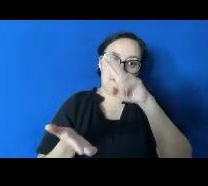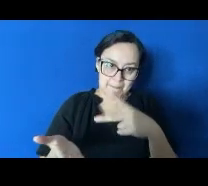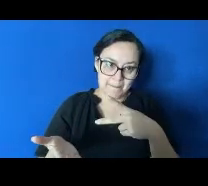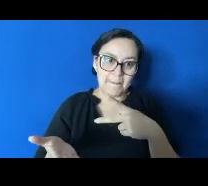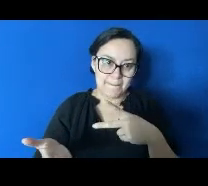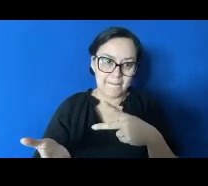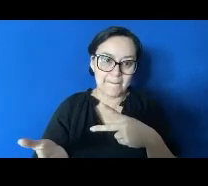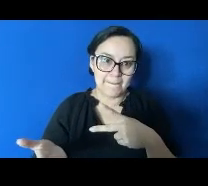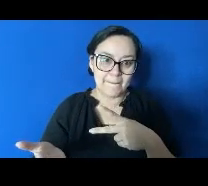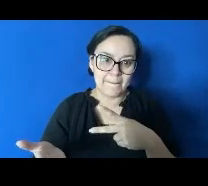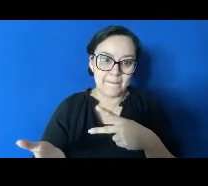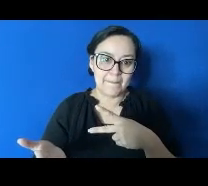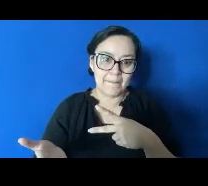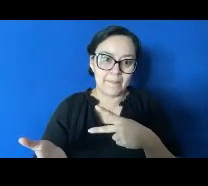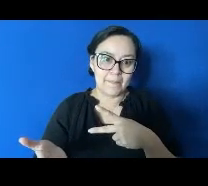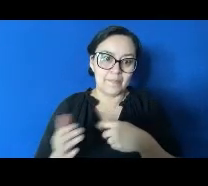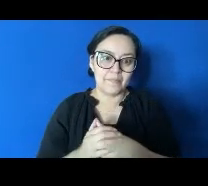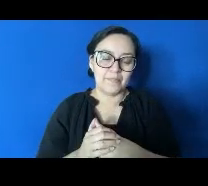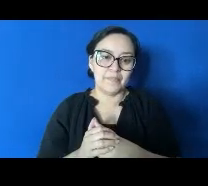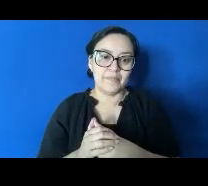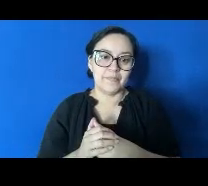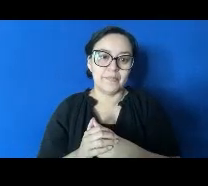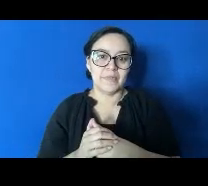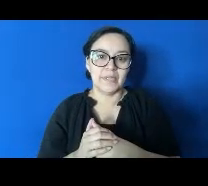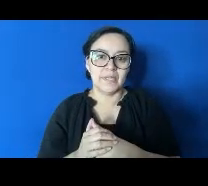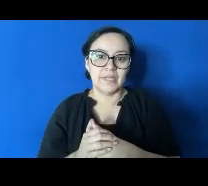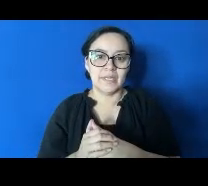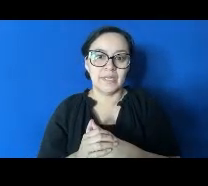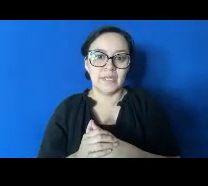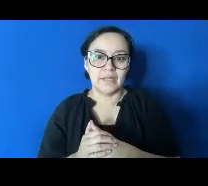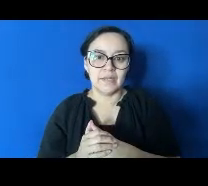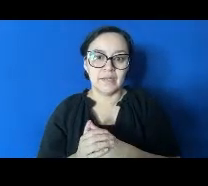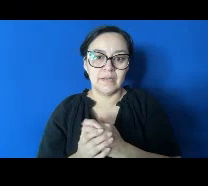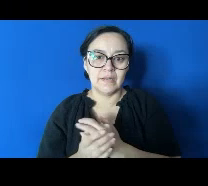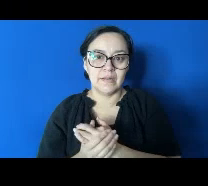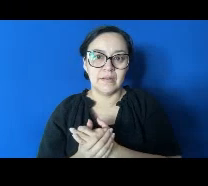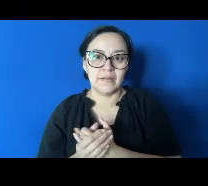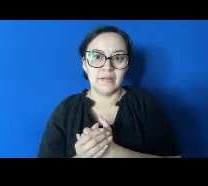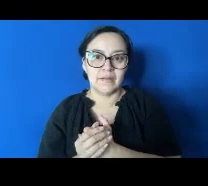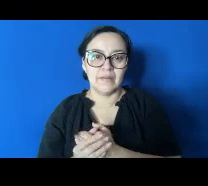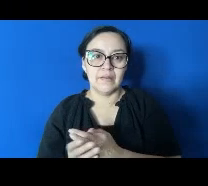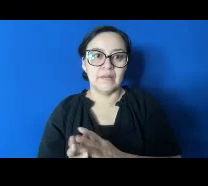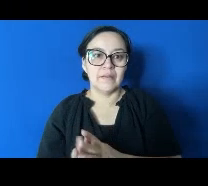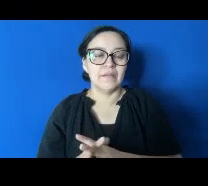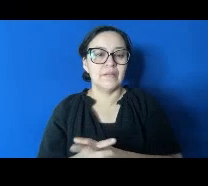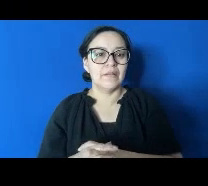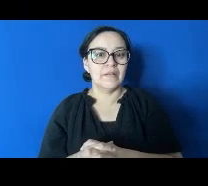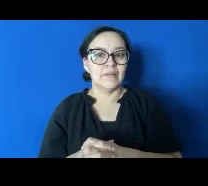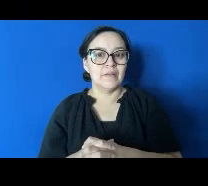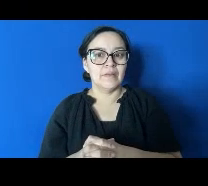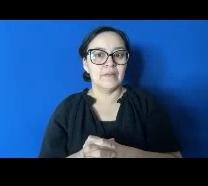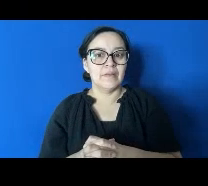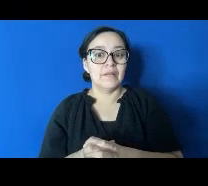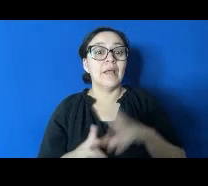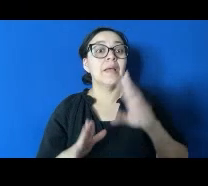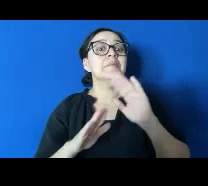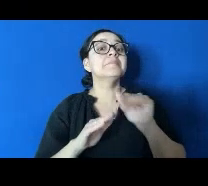we have limitation in the space, so we invite you to register and so can you participate in that